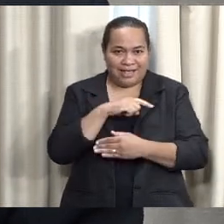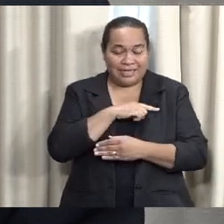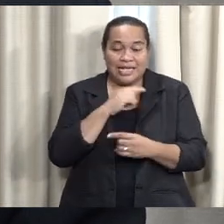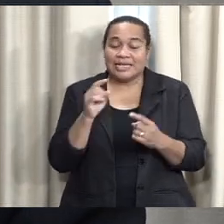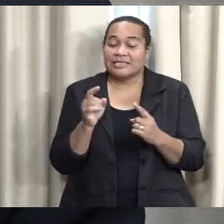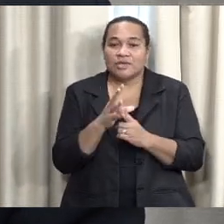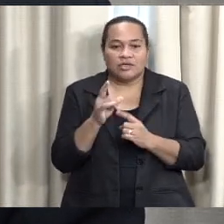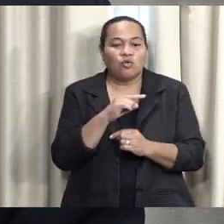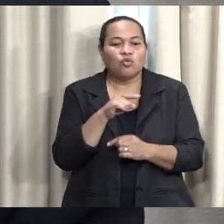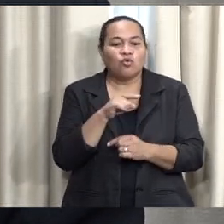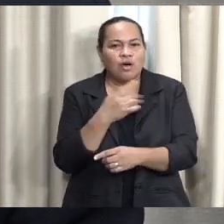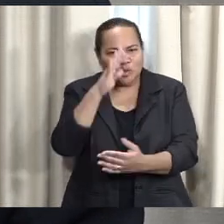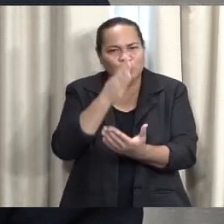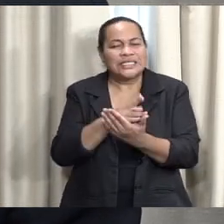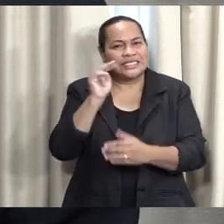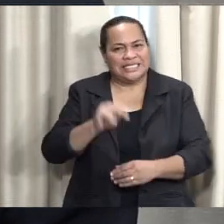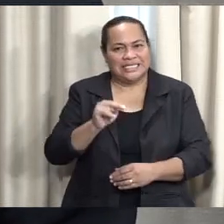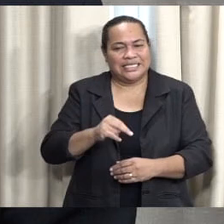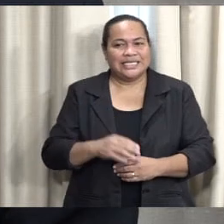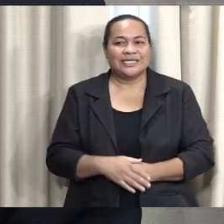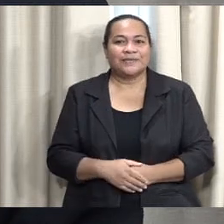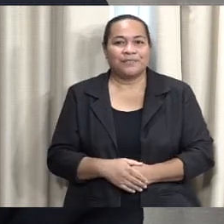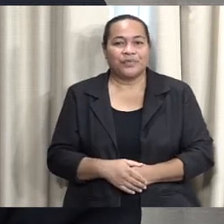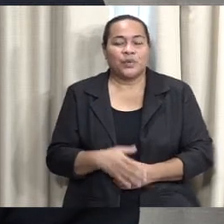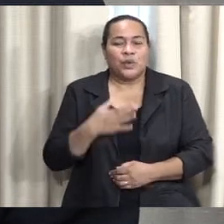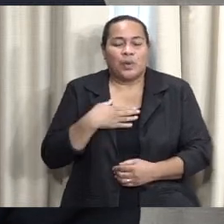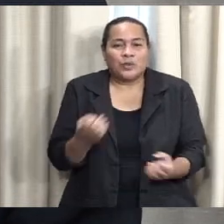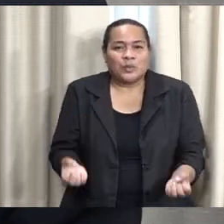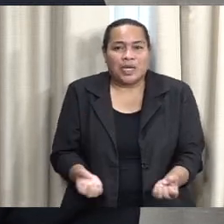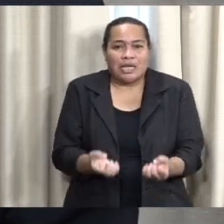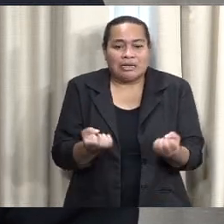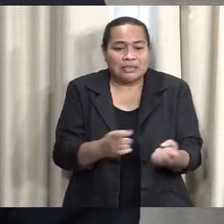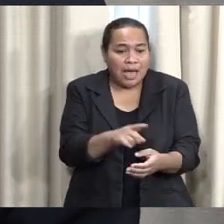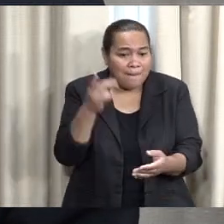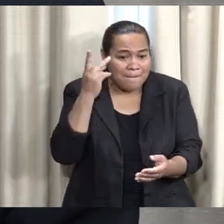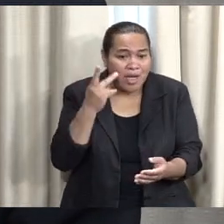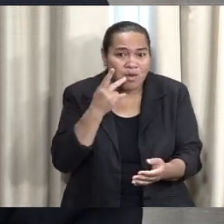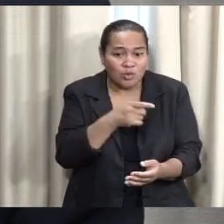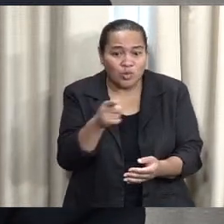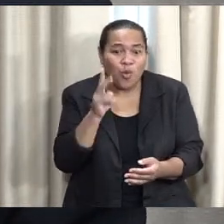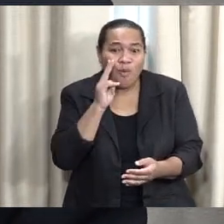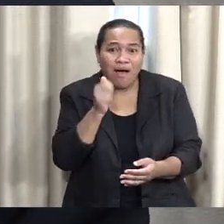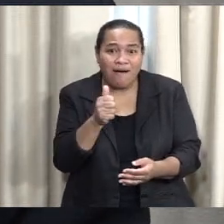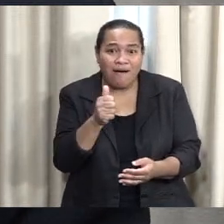those that needed it most. And we can only urge parents and guardians to access this